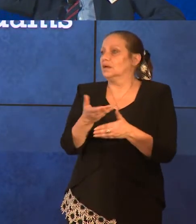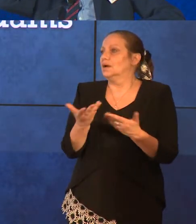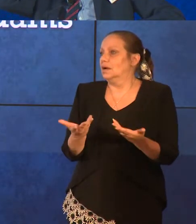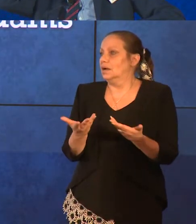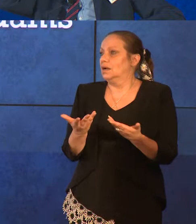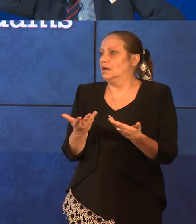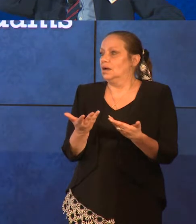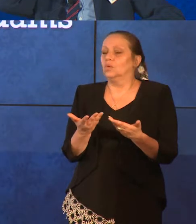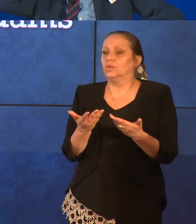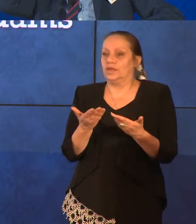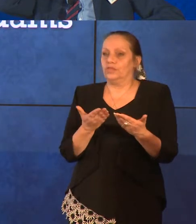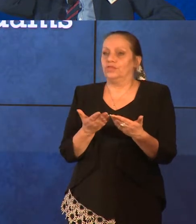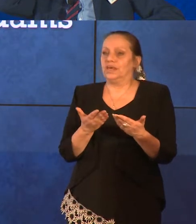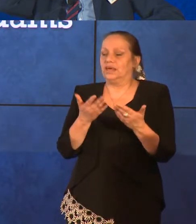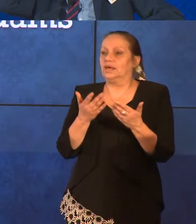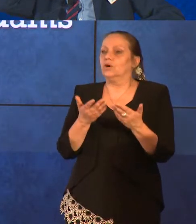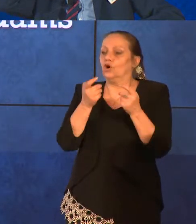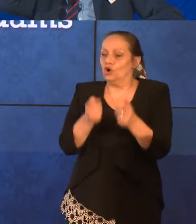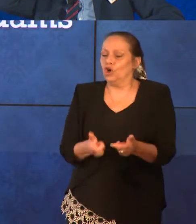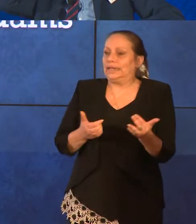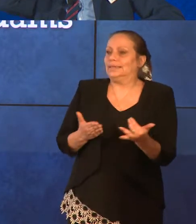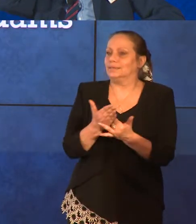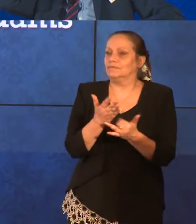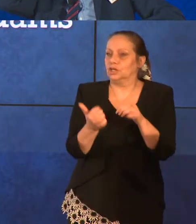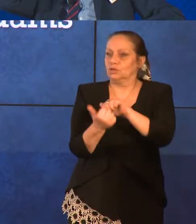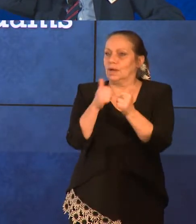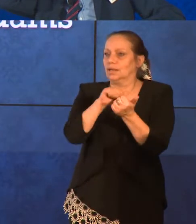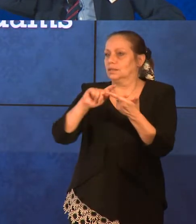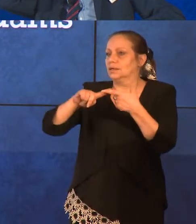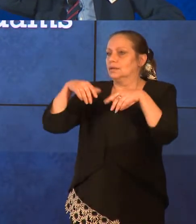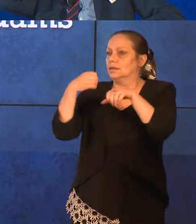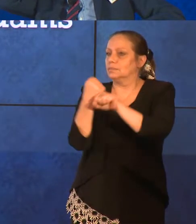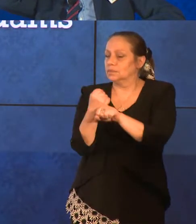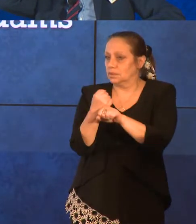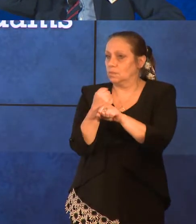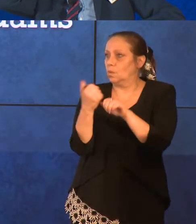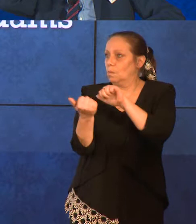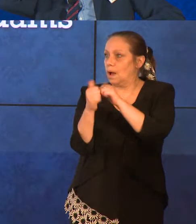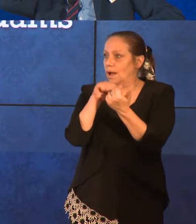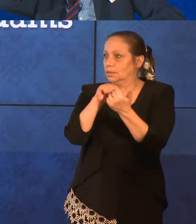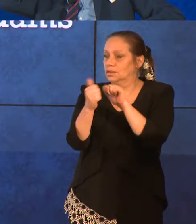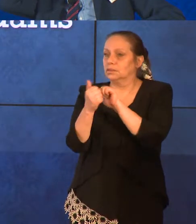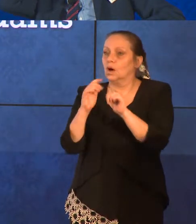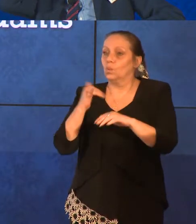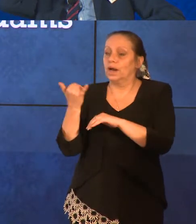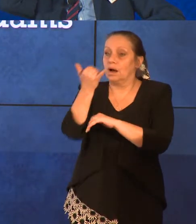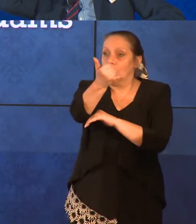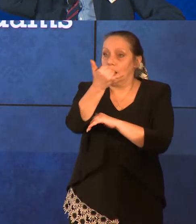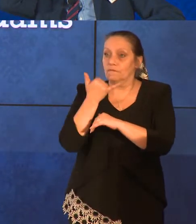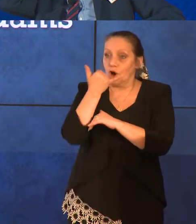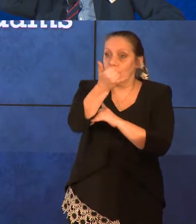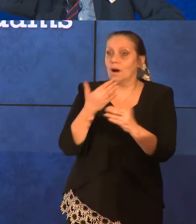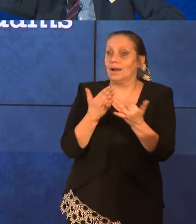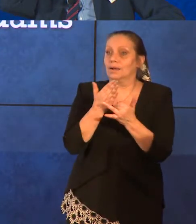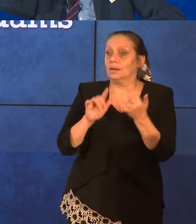early intervention partner, so some examples, for example, when I called, I got told my accessibility